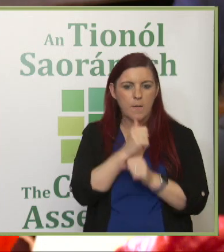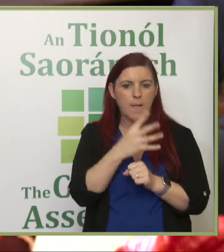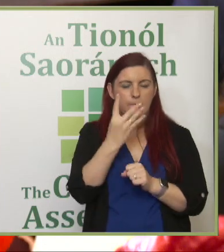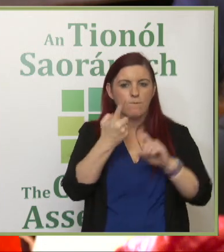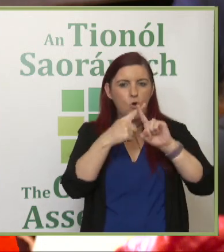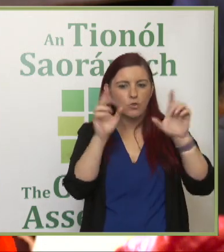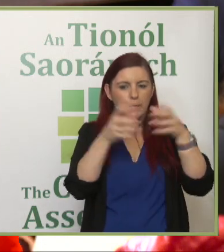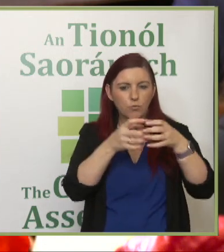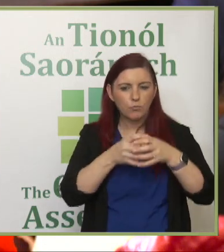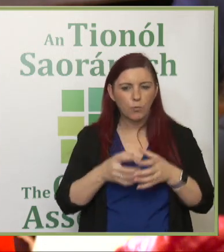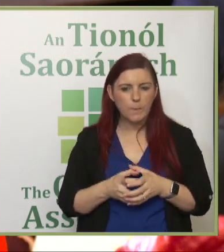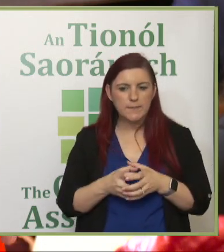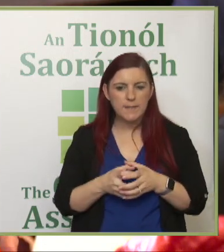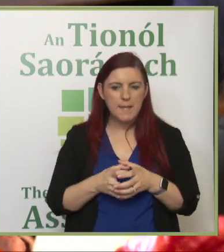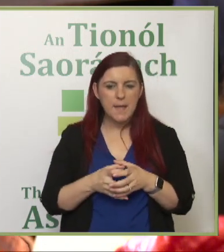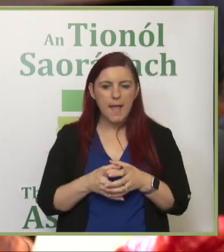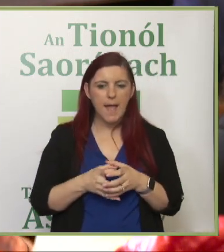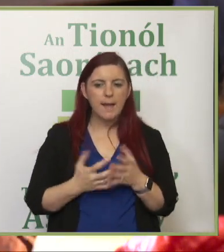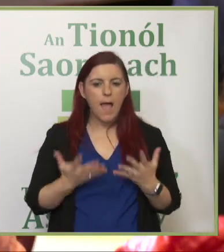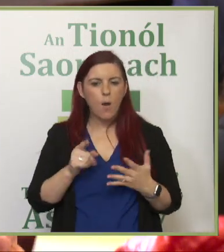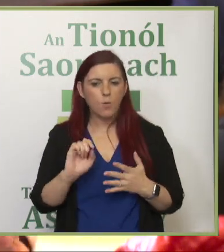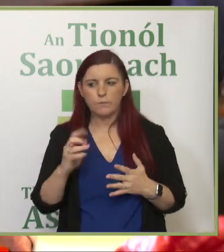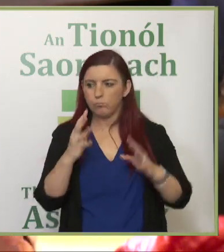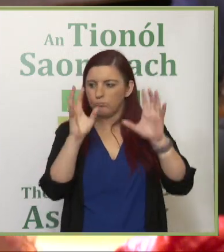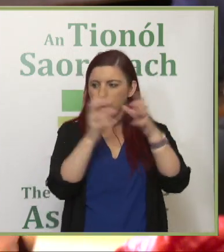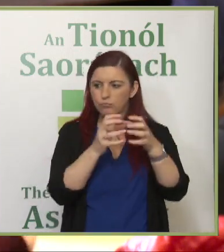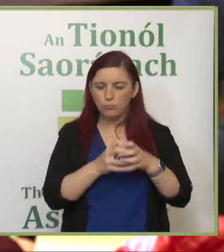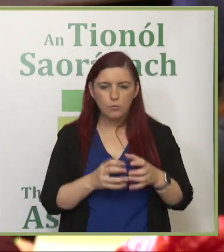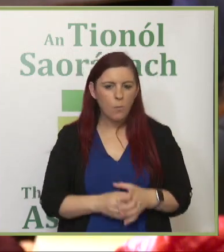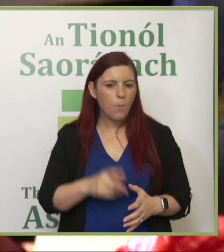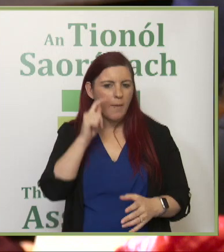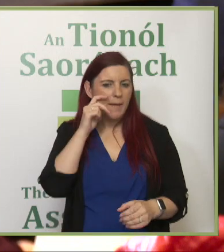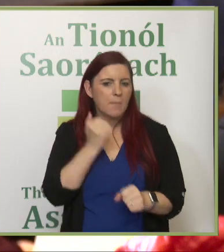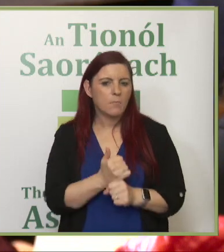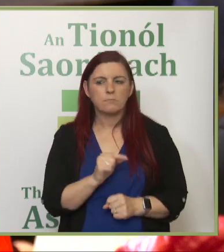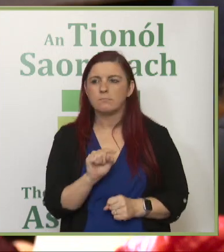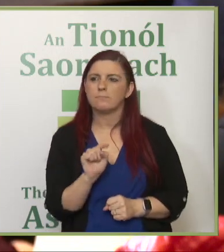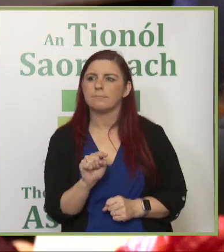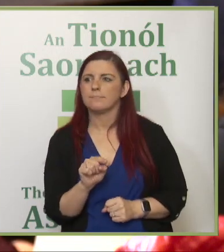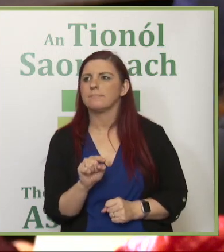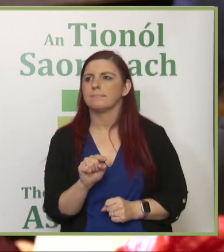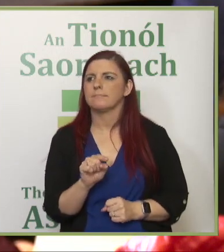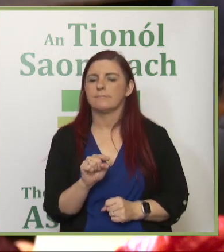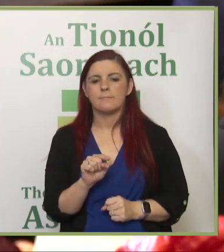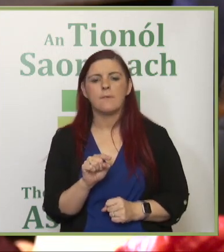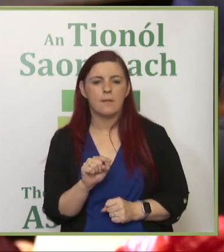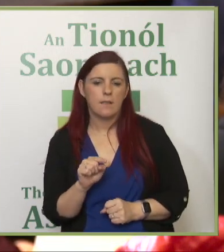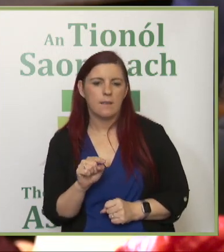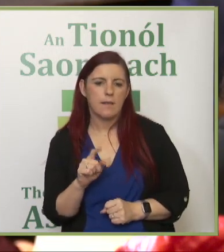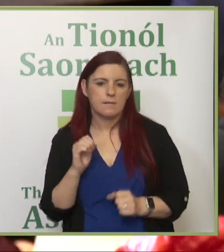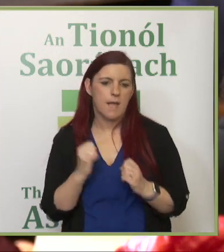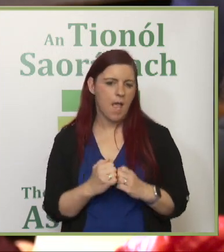how ultimately, when we think about drug users, that everybody